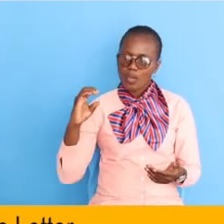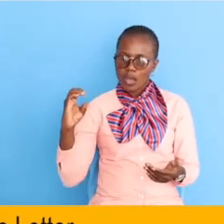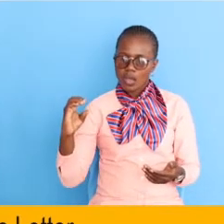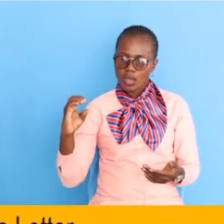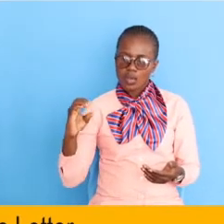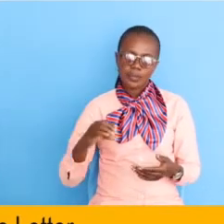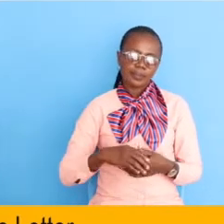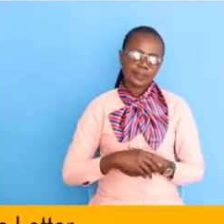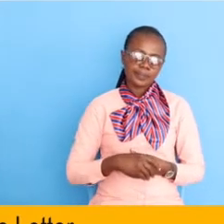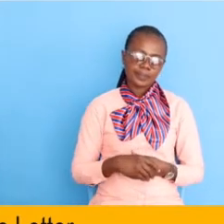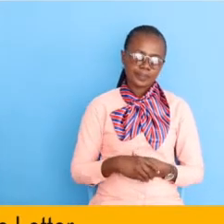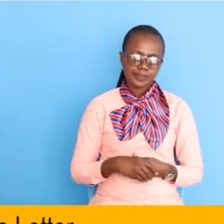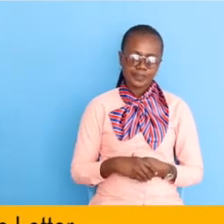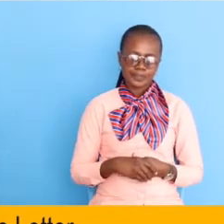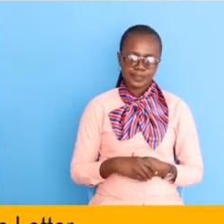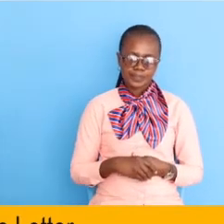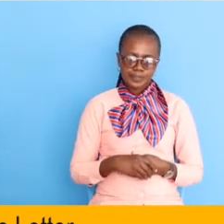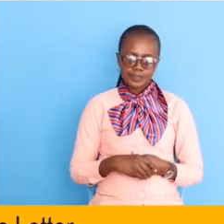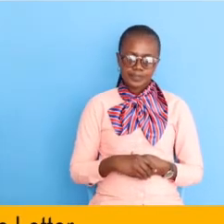Mtunguja Companies Limited.